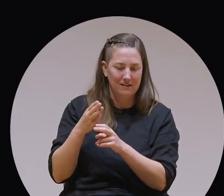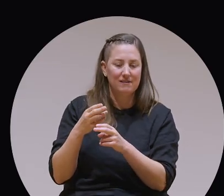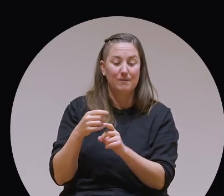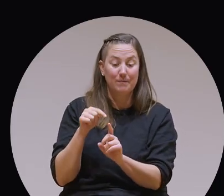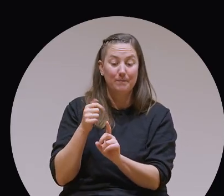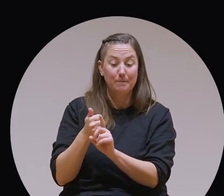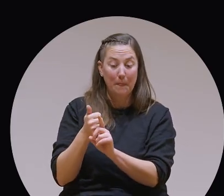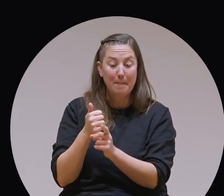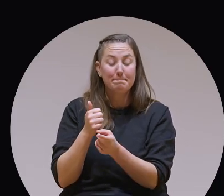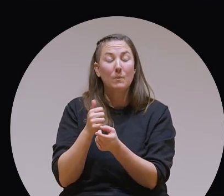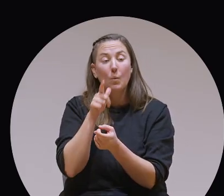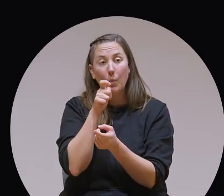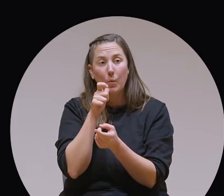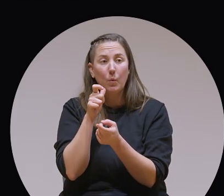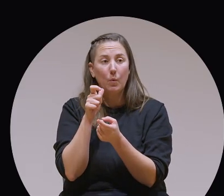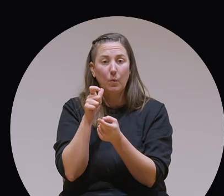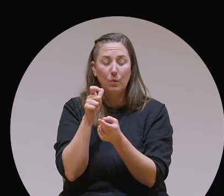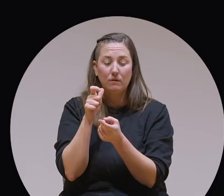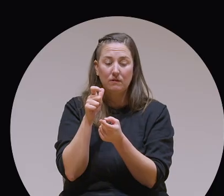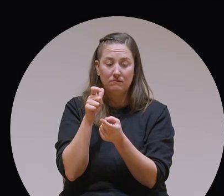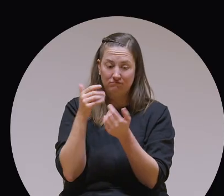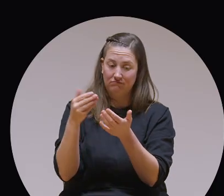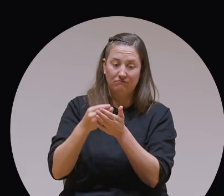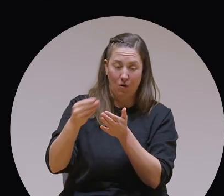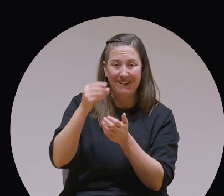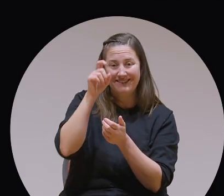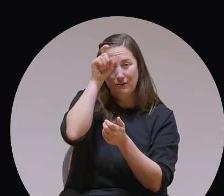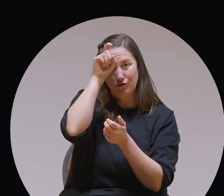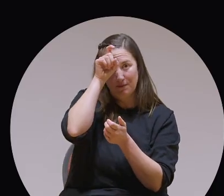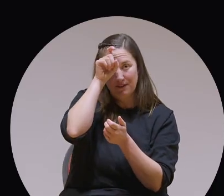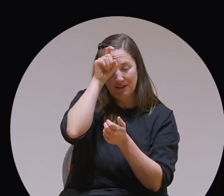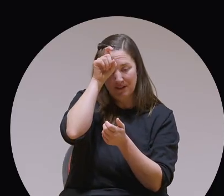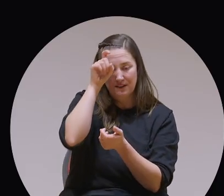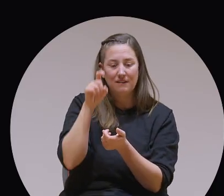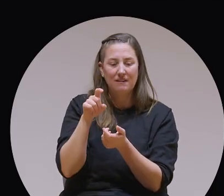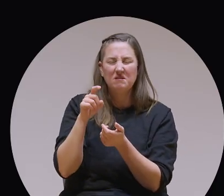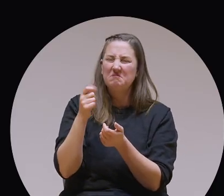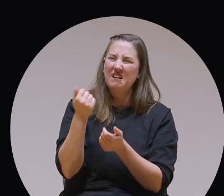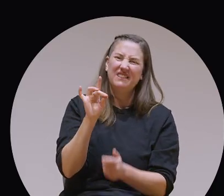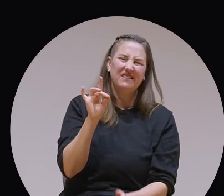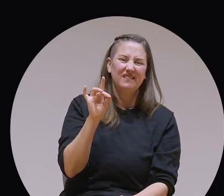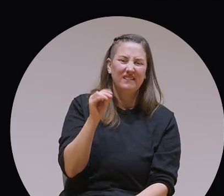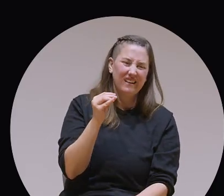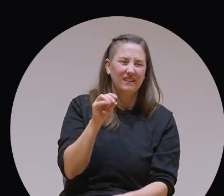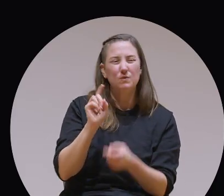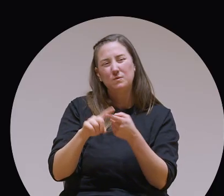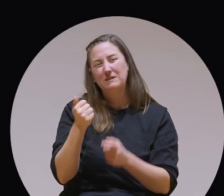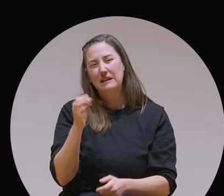Mabille, who we know bought it in Egypt between 1880 and